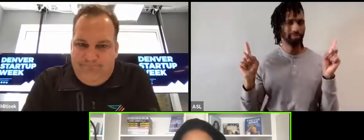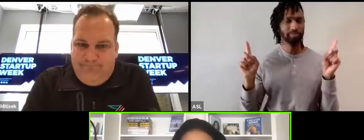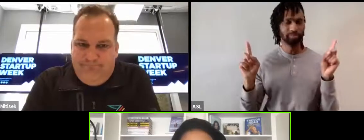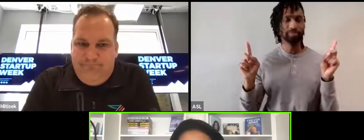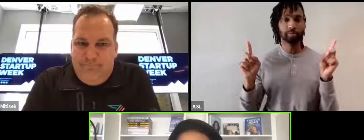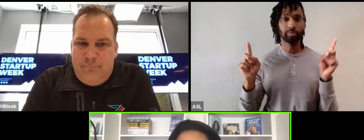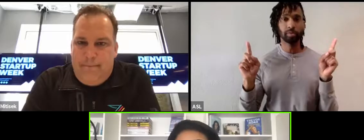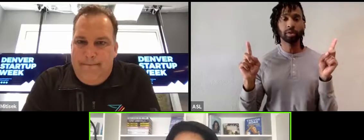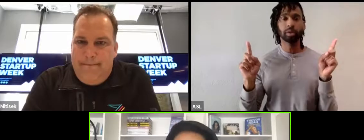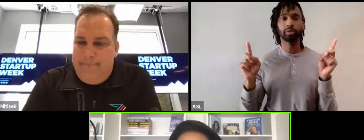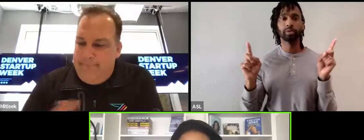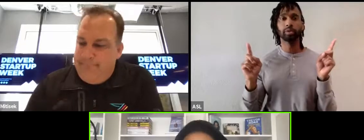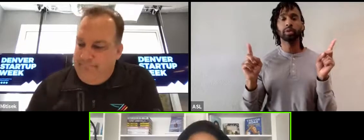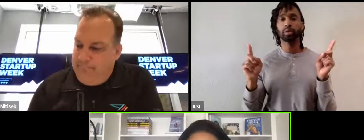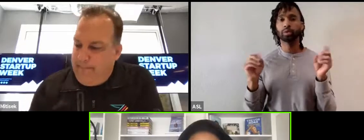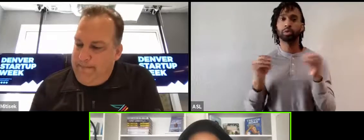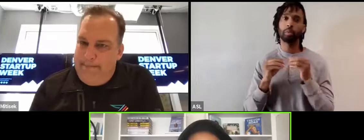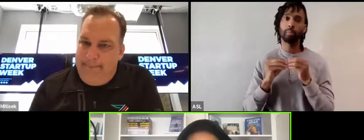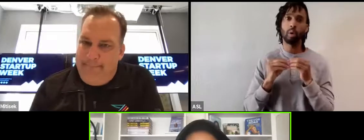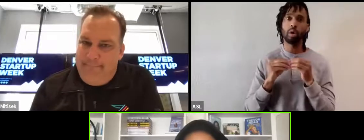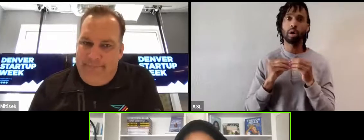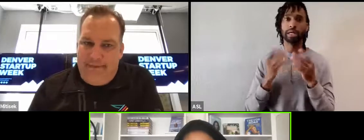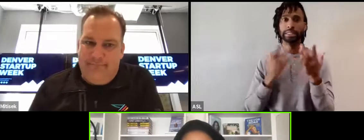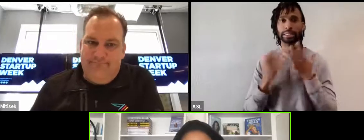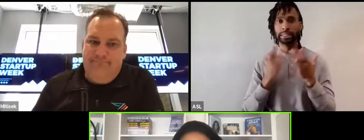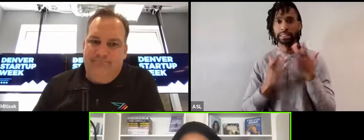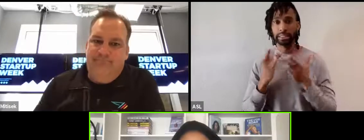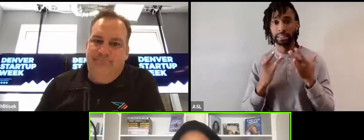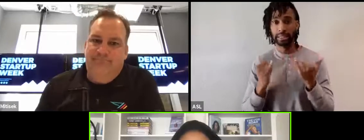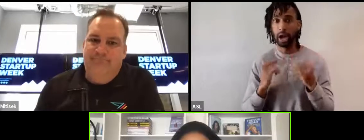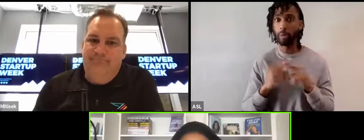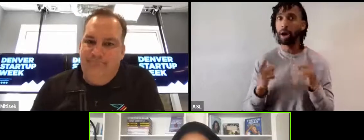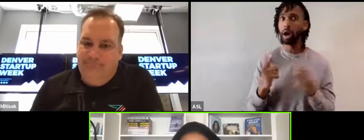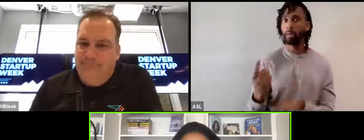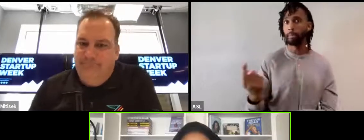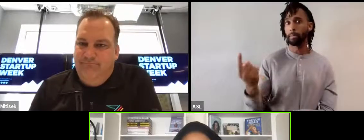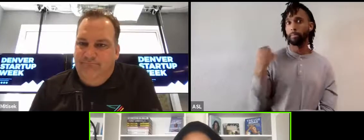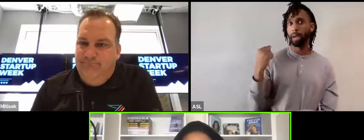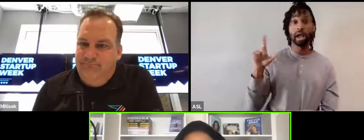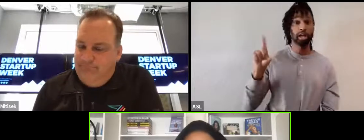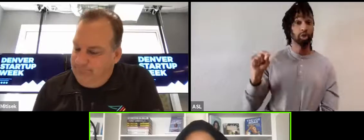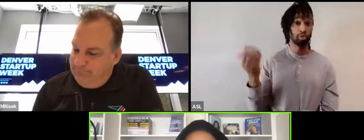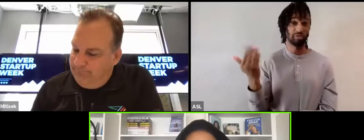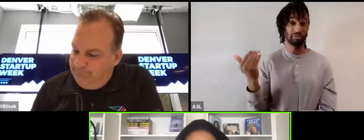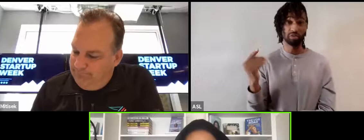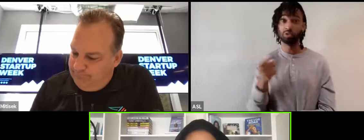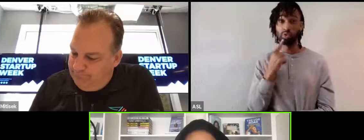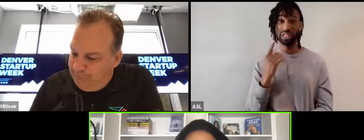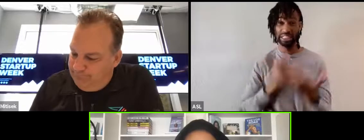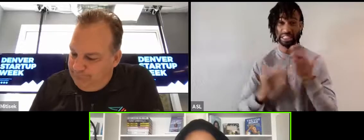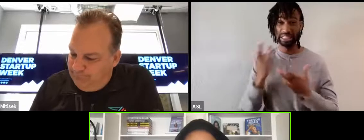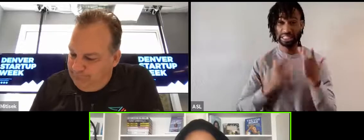was lean. I mean, it's lean now, let's be honest, but it was really lean. It was like,